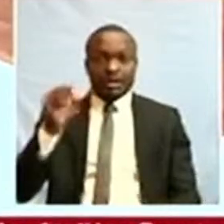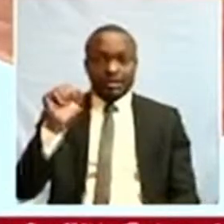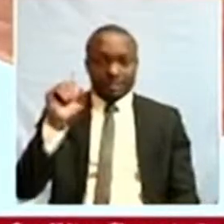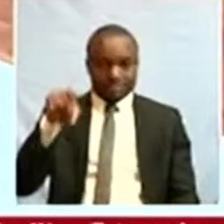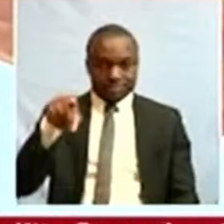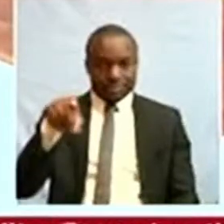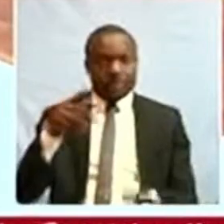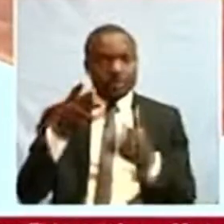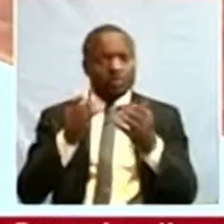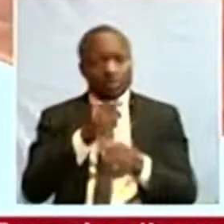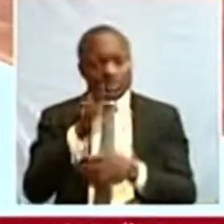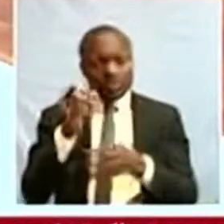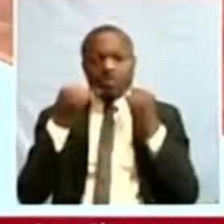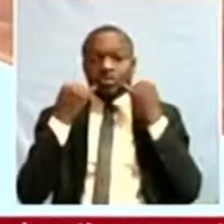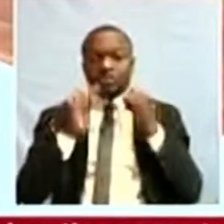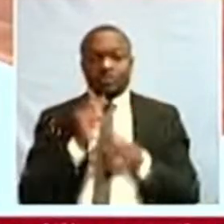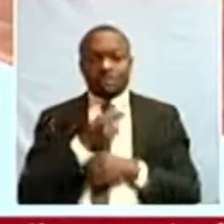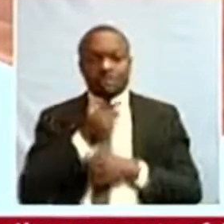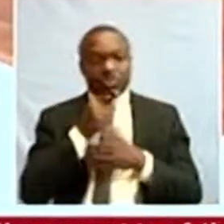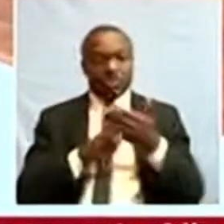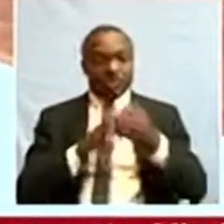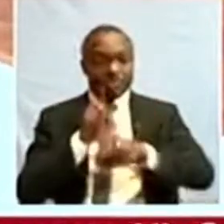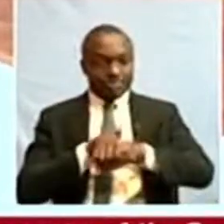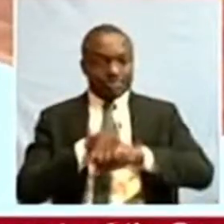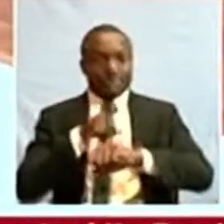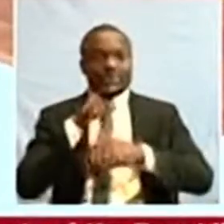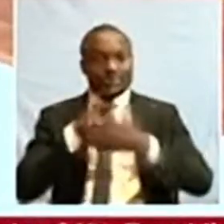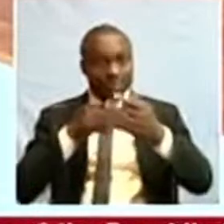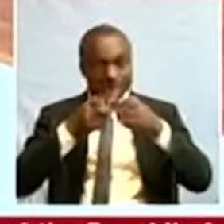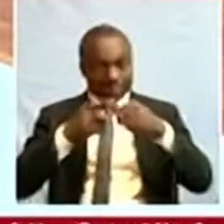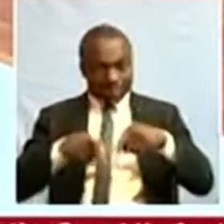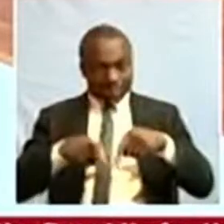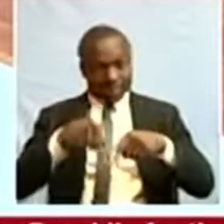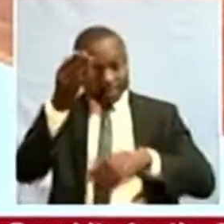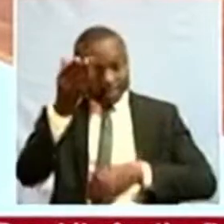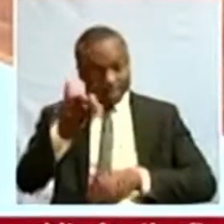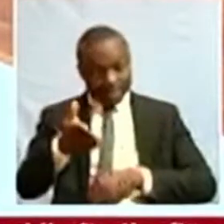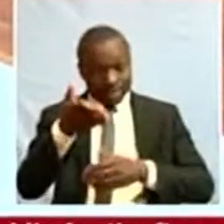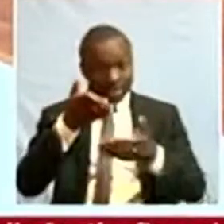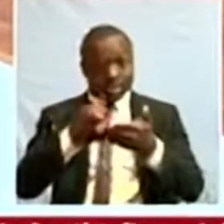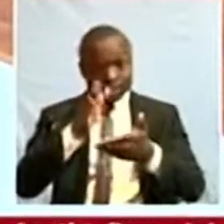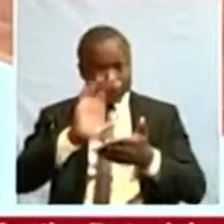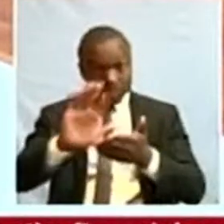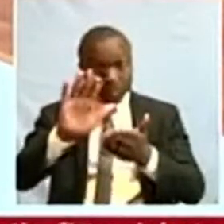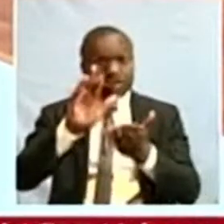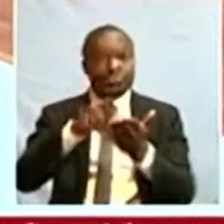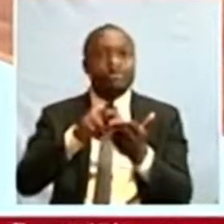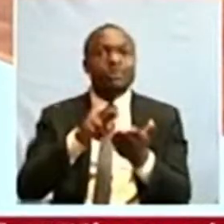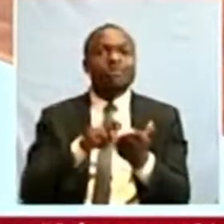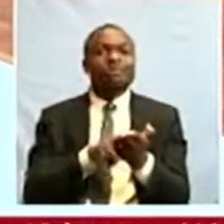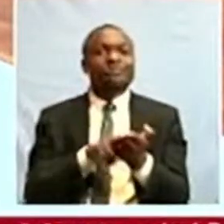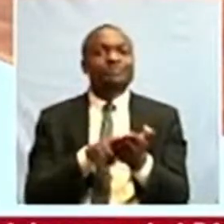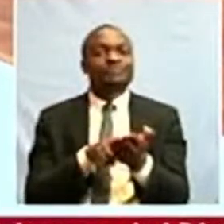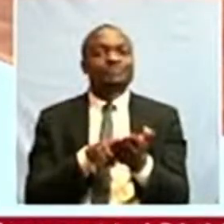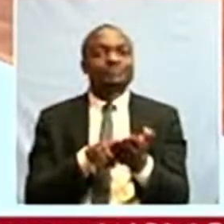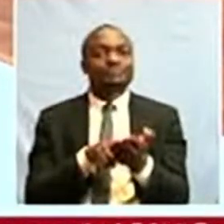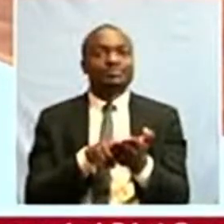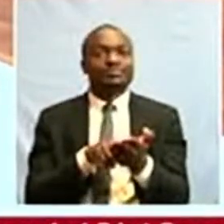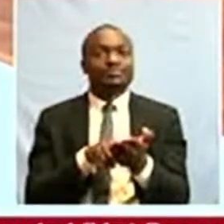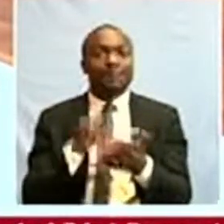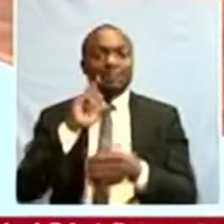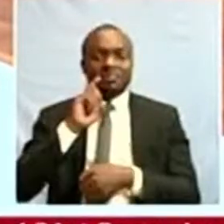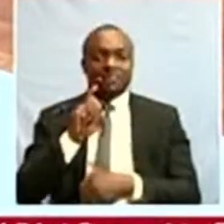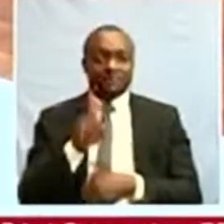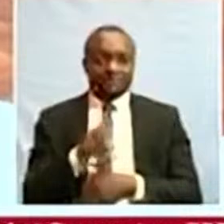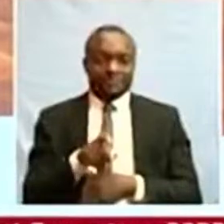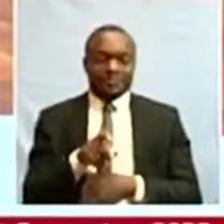to tell us what are the lead times and what is being done in the background, because this is your submission. It has to